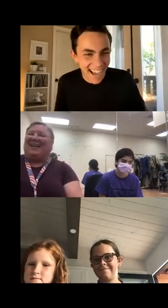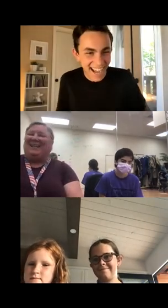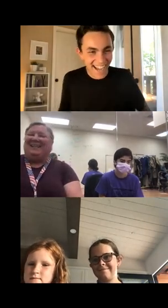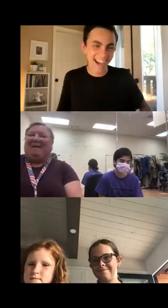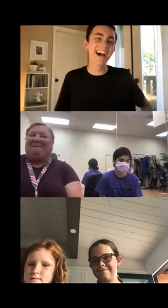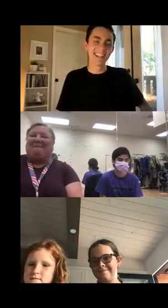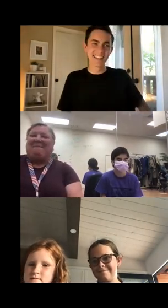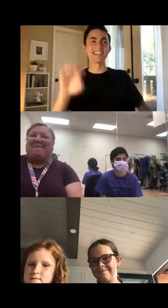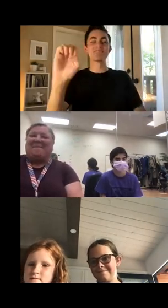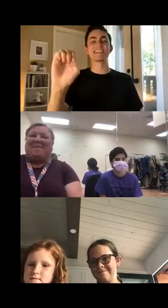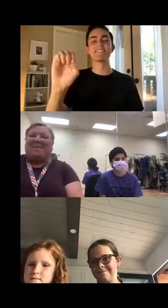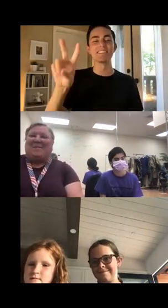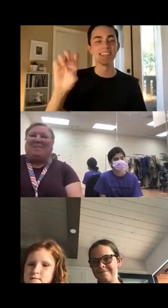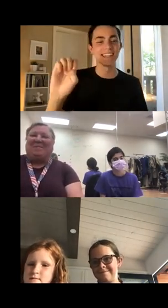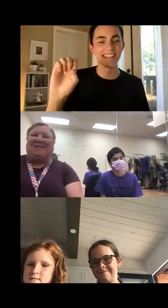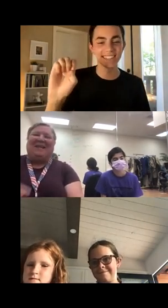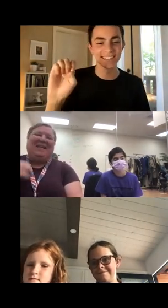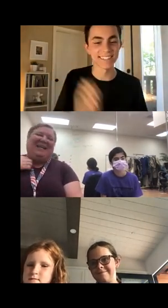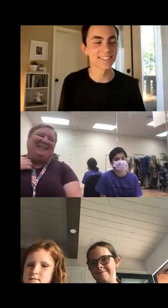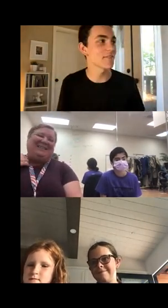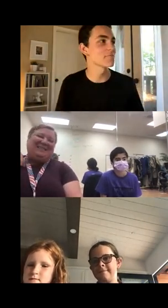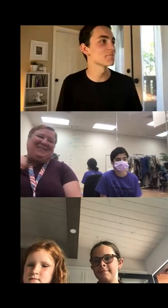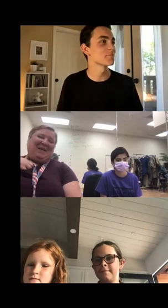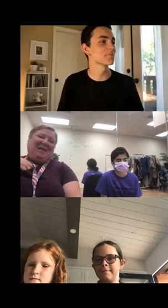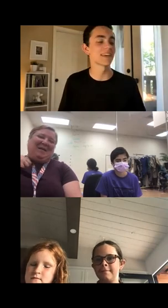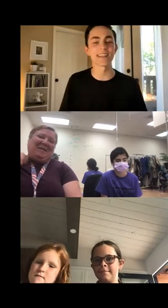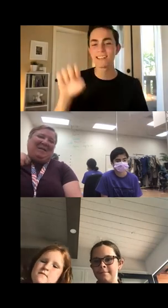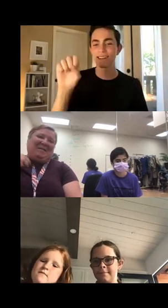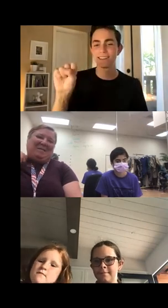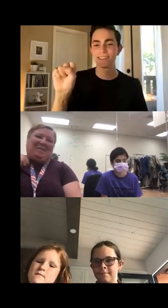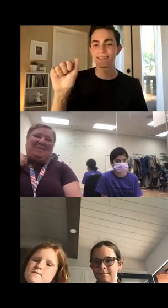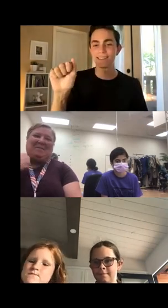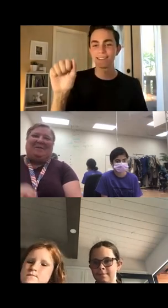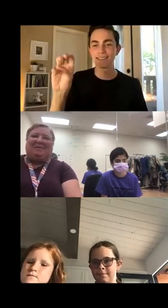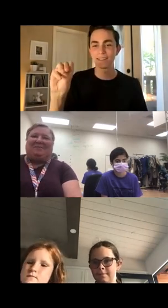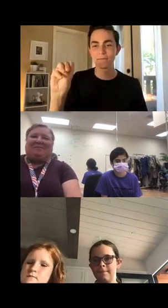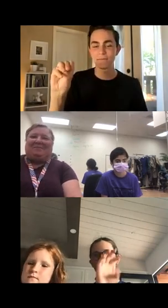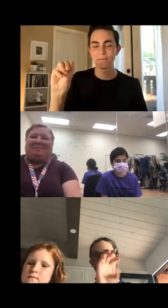it. Okay. Yep, E-V-E. Good job.